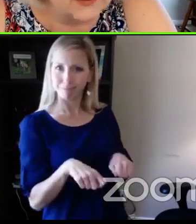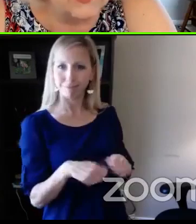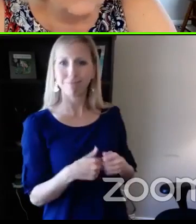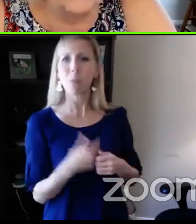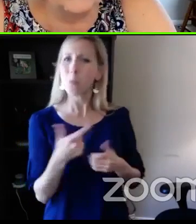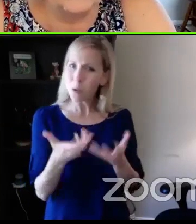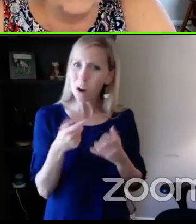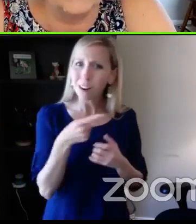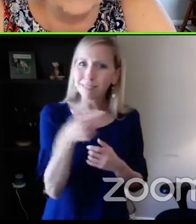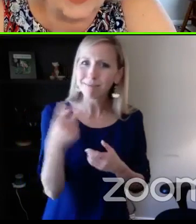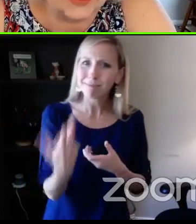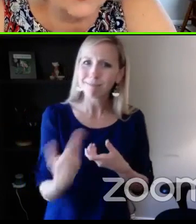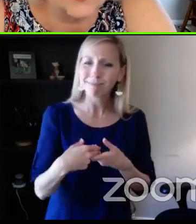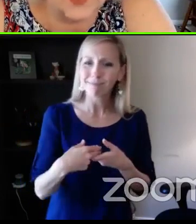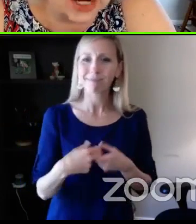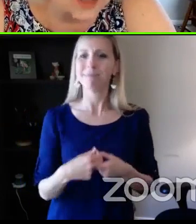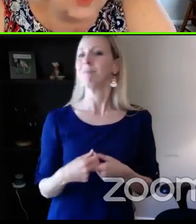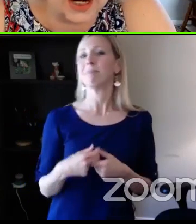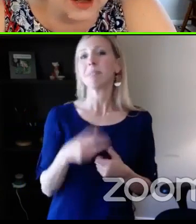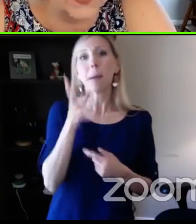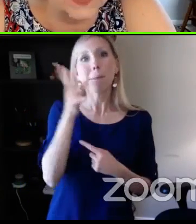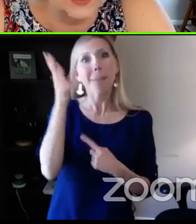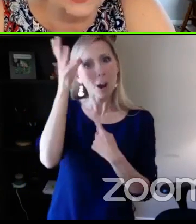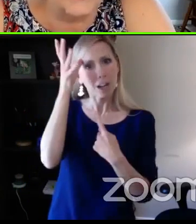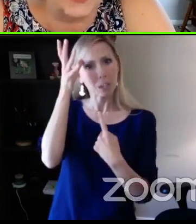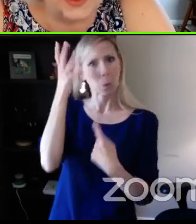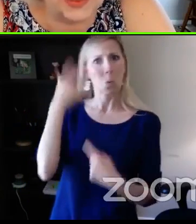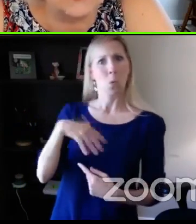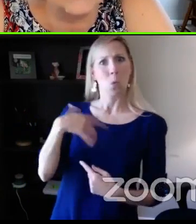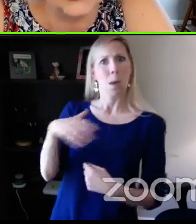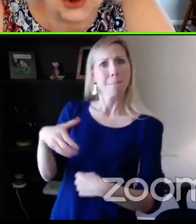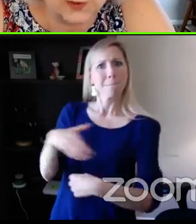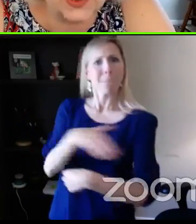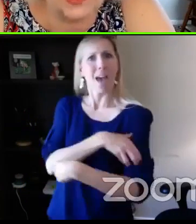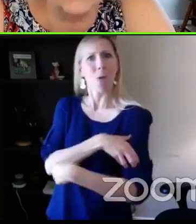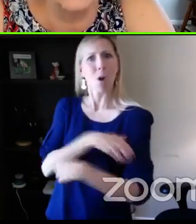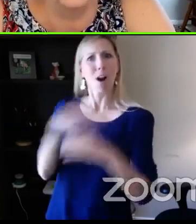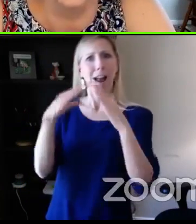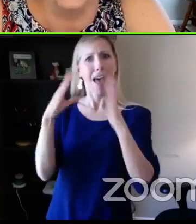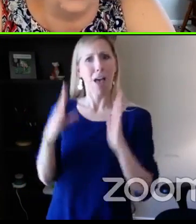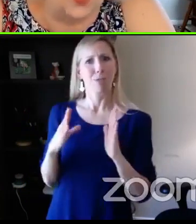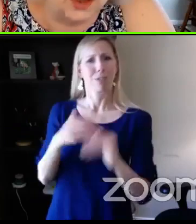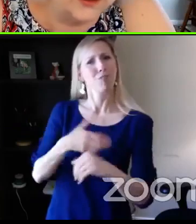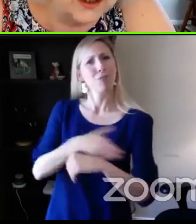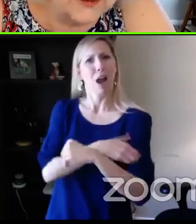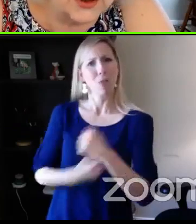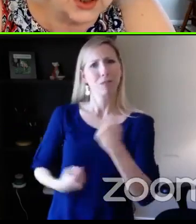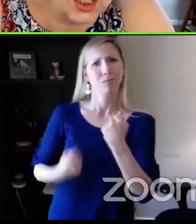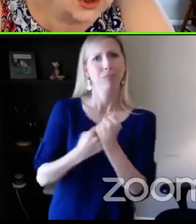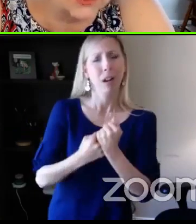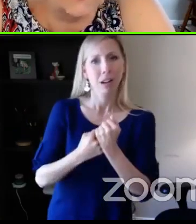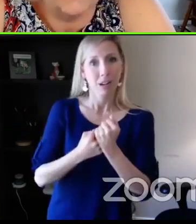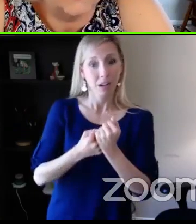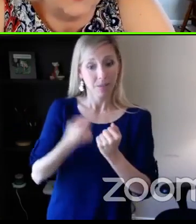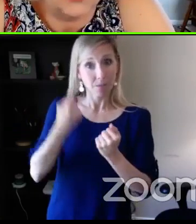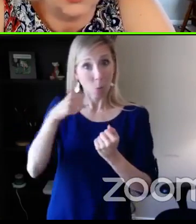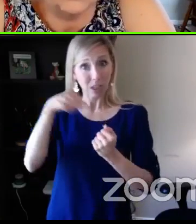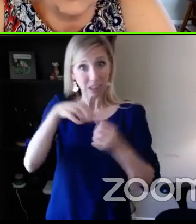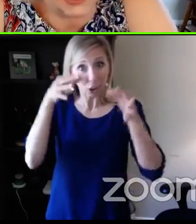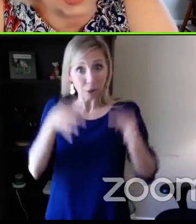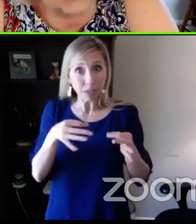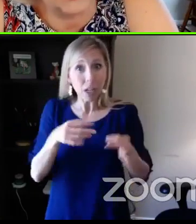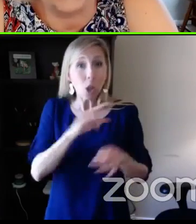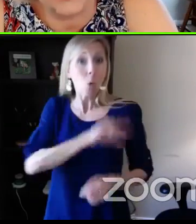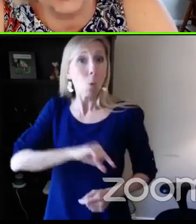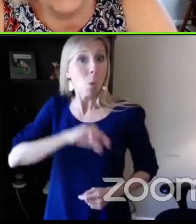that. The parents are the powerhouse behind determining the quality of education that their